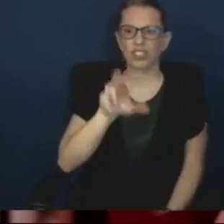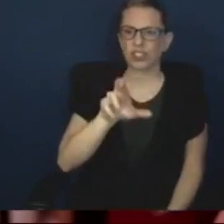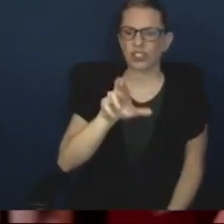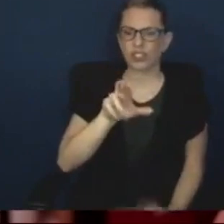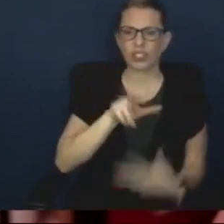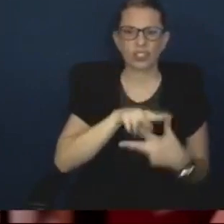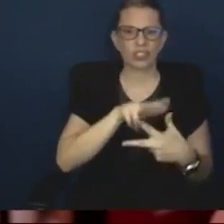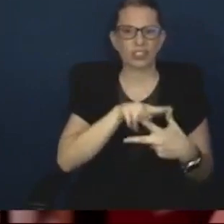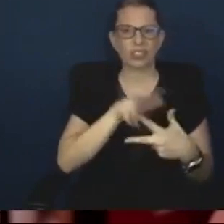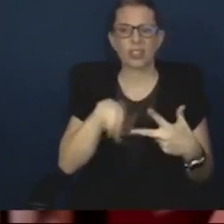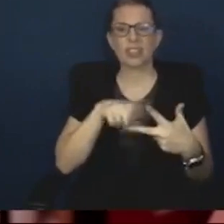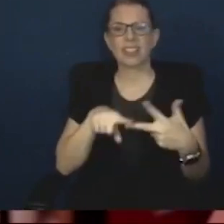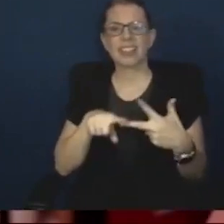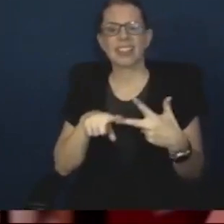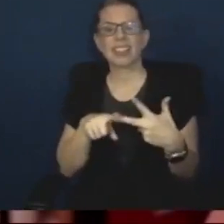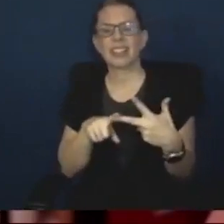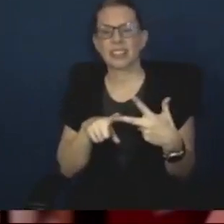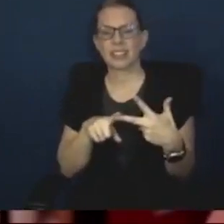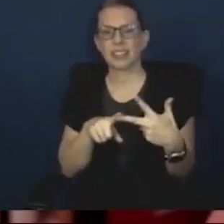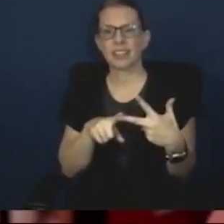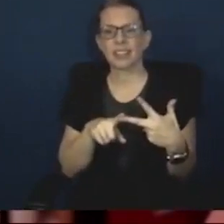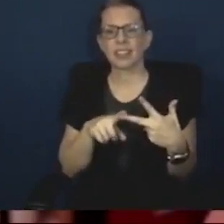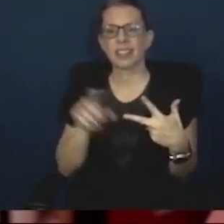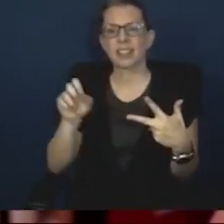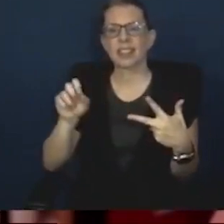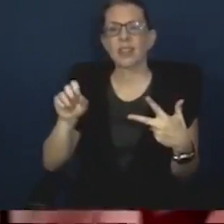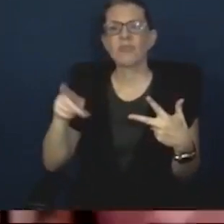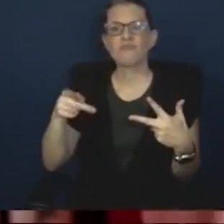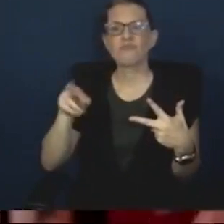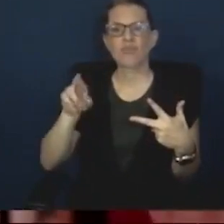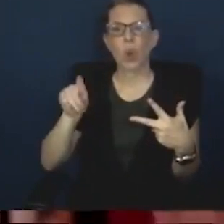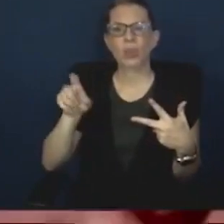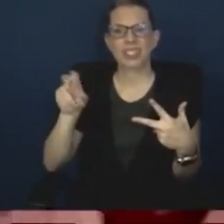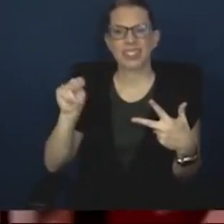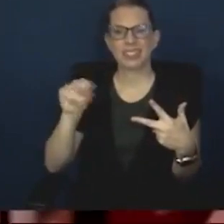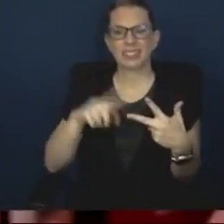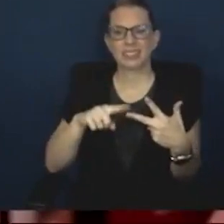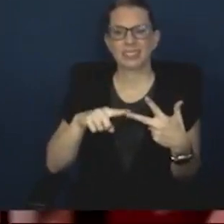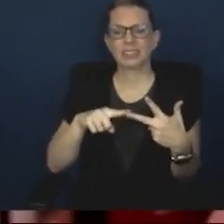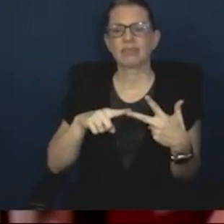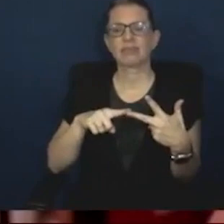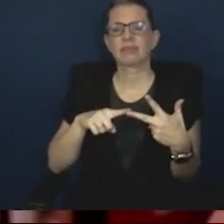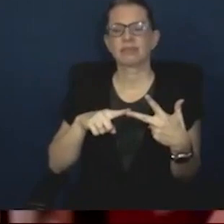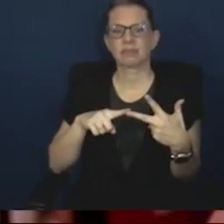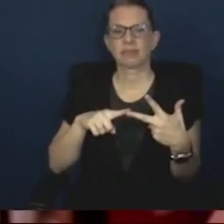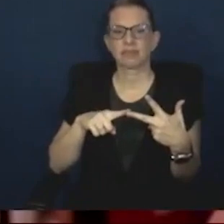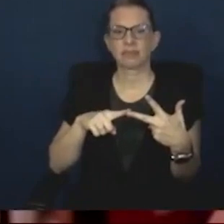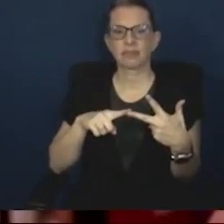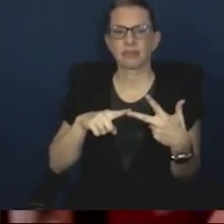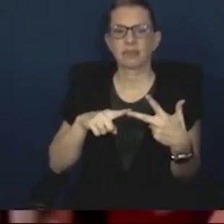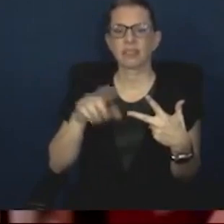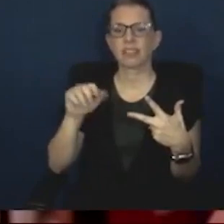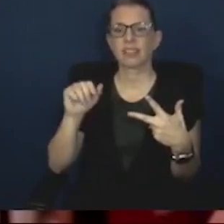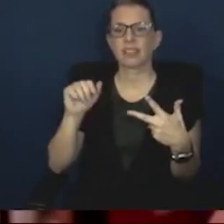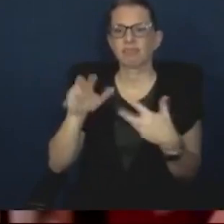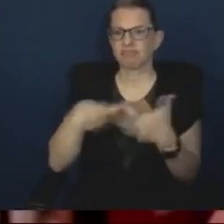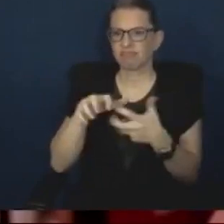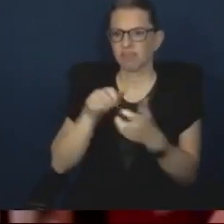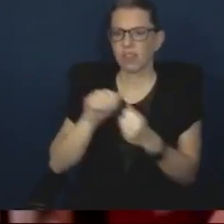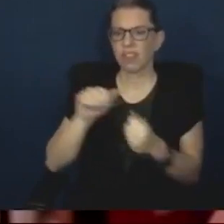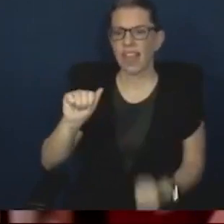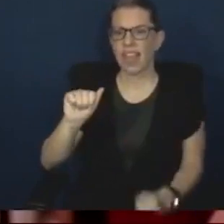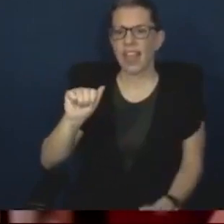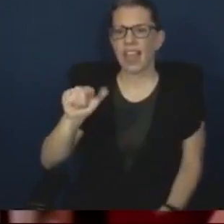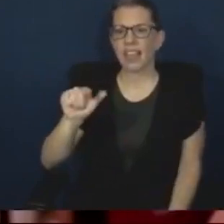mRNA for it. So you're getting the spike protein. It aggregates, it's adjuvanted, it's mixed with an adjuvant to improve